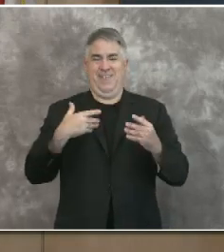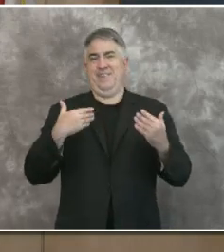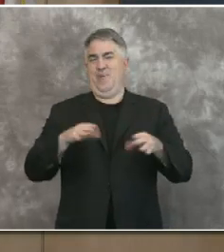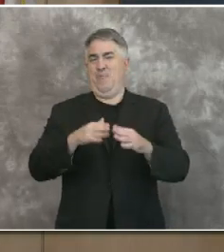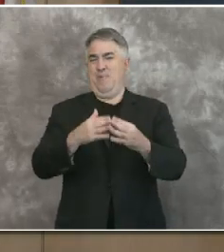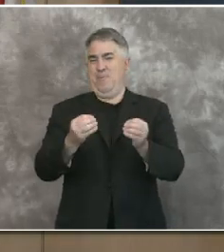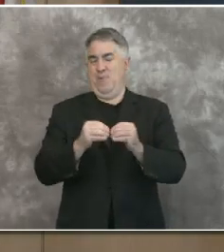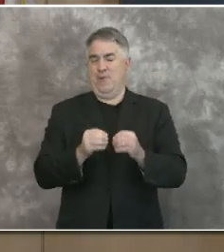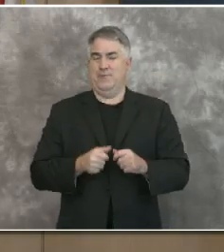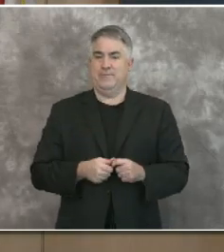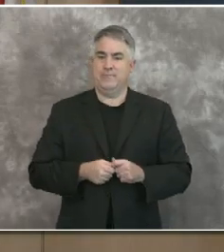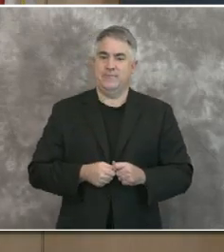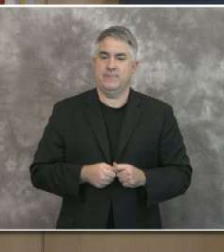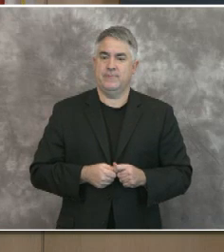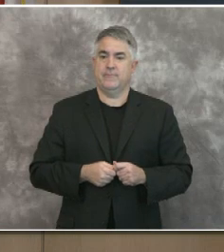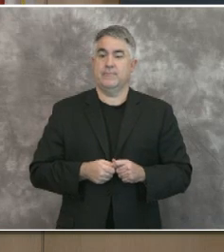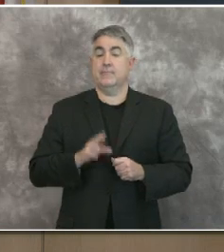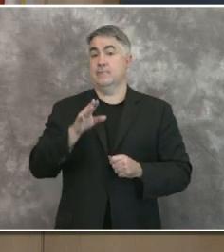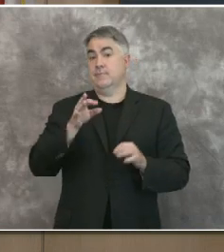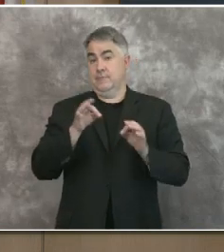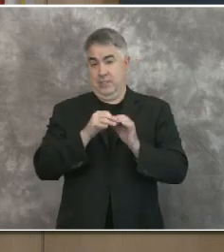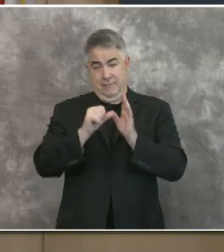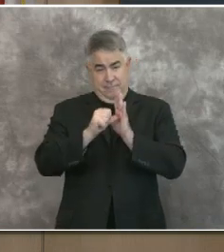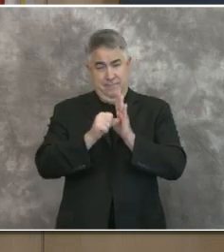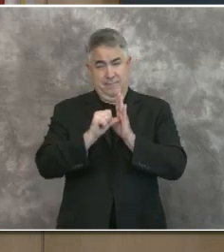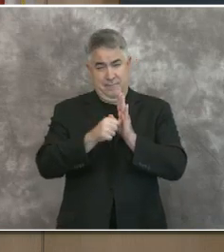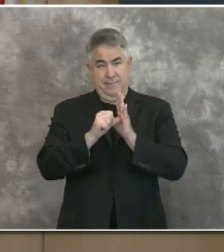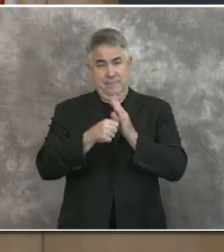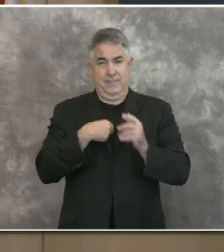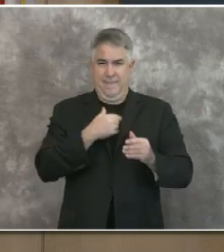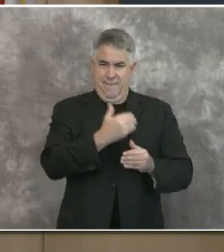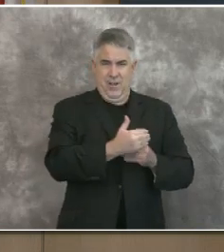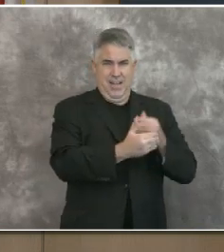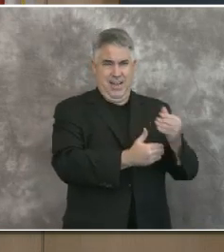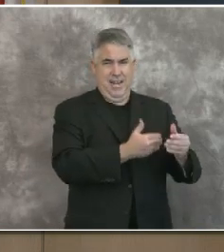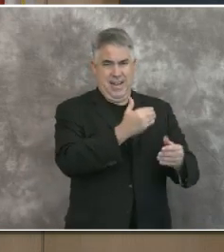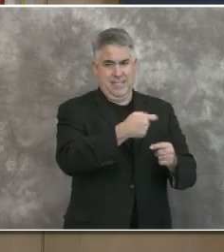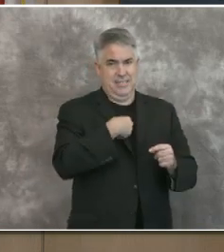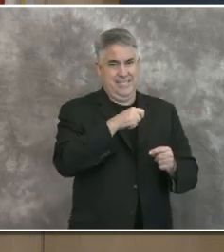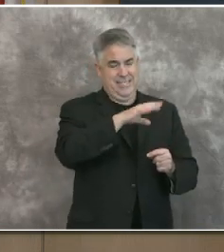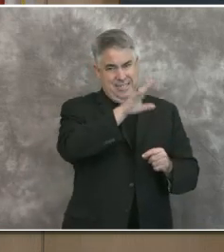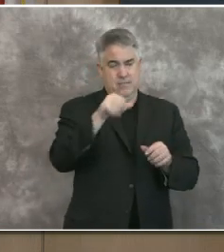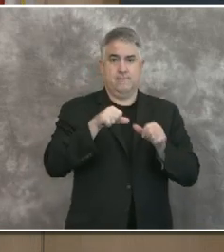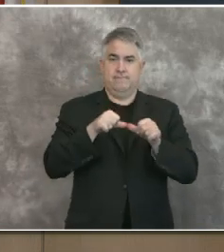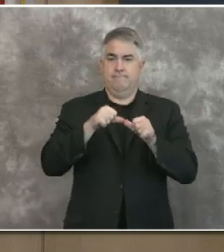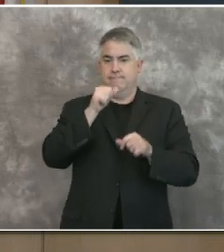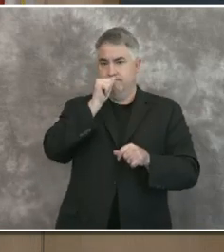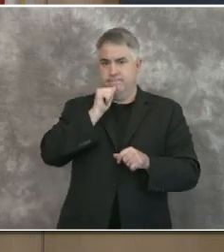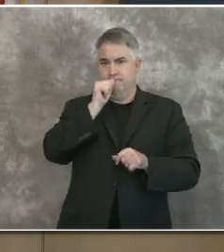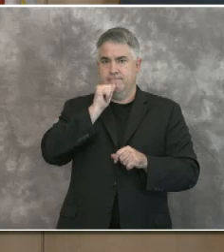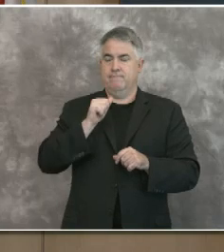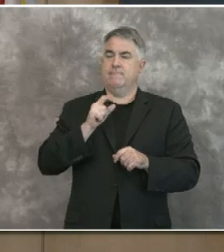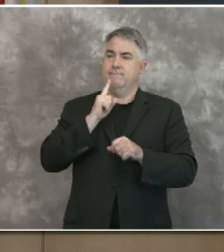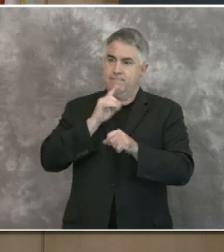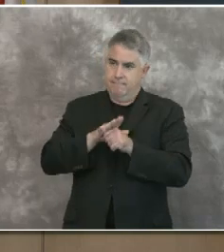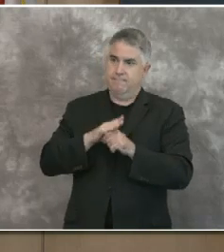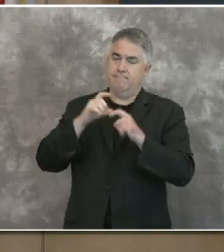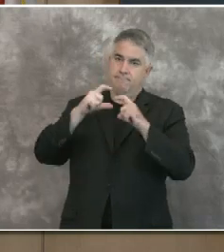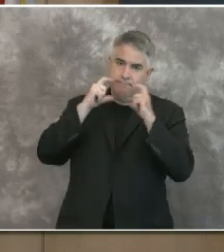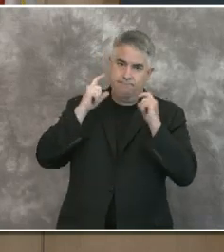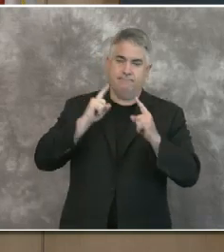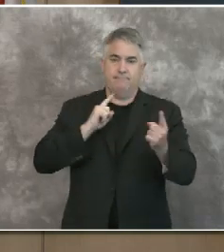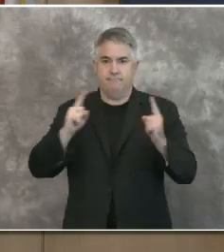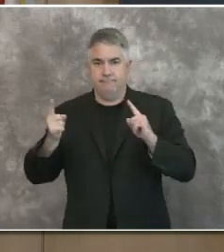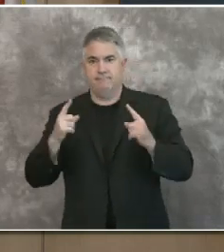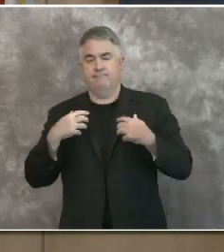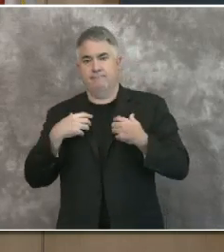ever, as we move into these new phases, we need the public's continued commitment. We need to continue to see widespread adherence